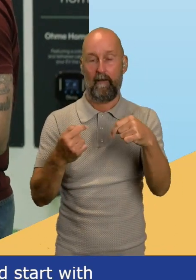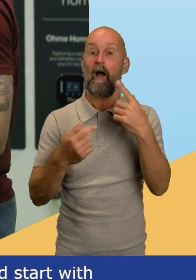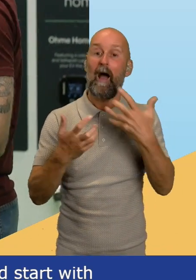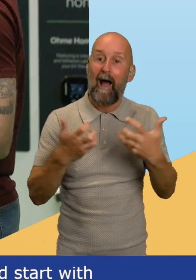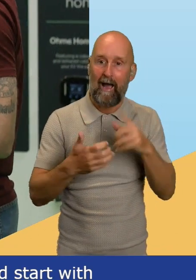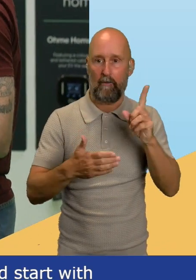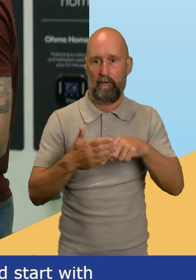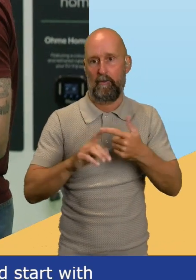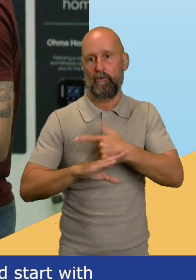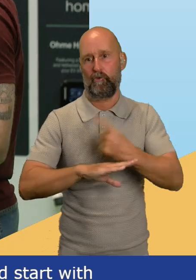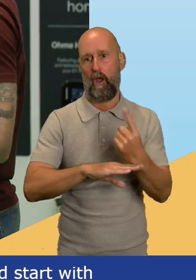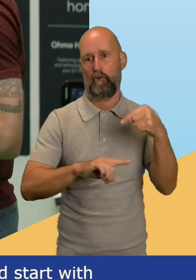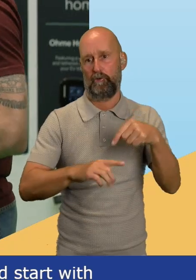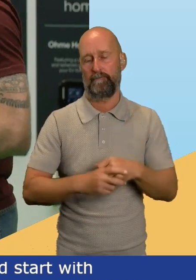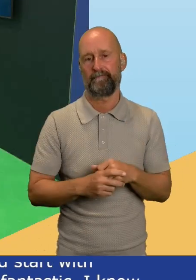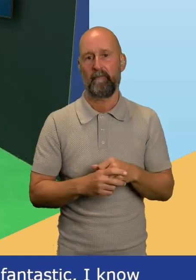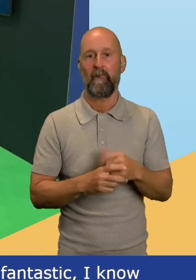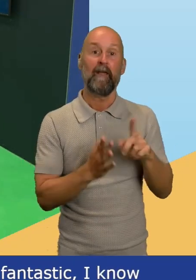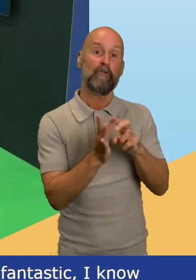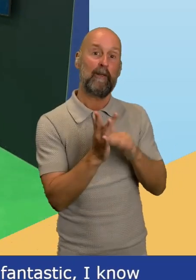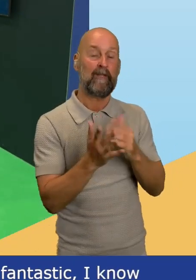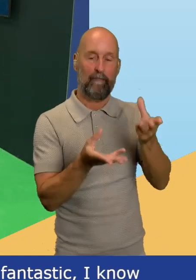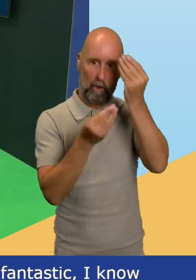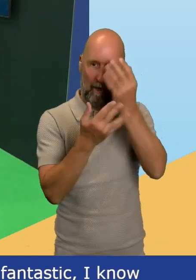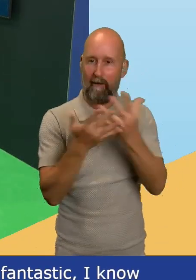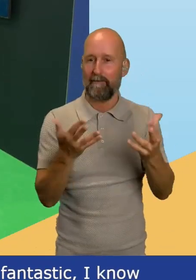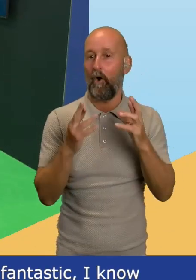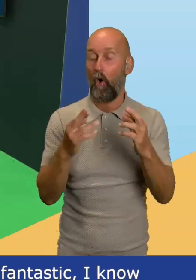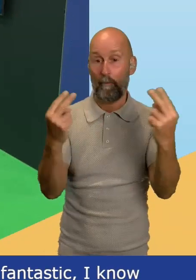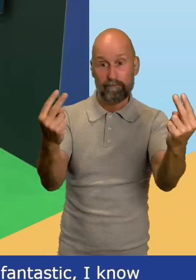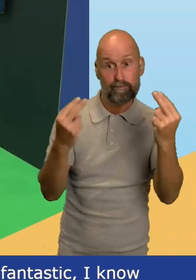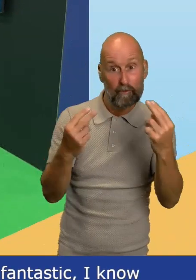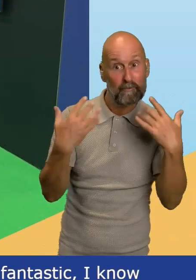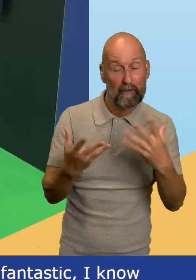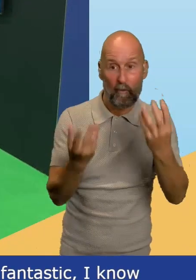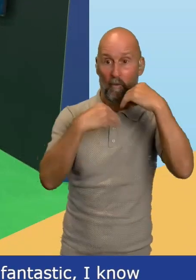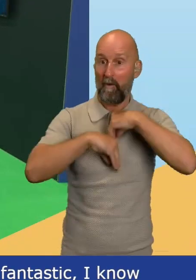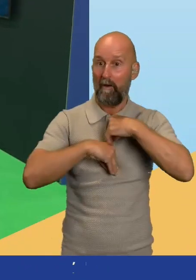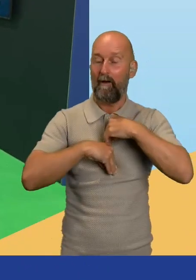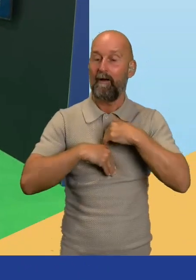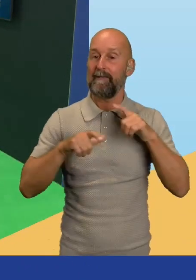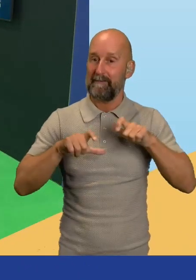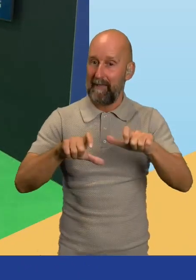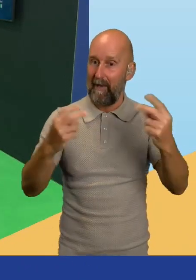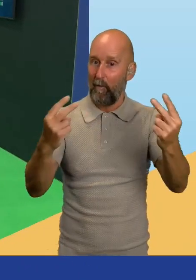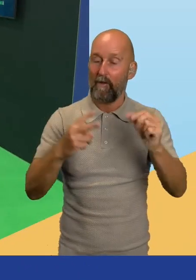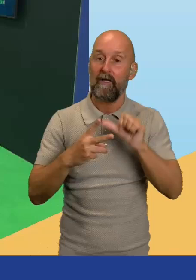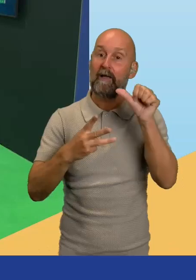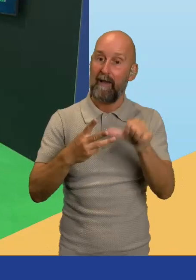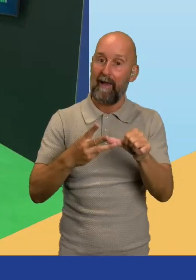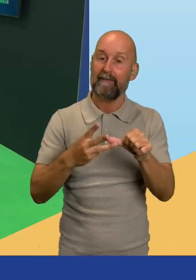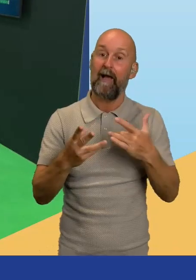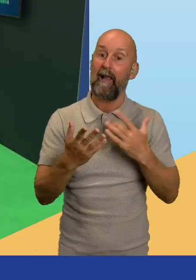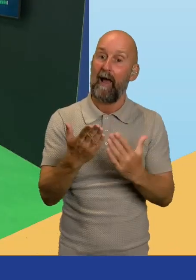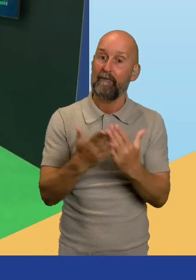James, thank you so much for your time. I've learned a lot. I hope our viewers at home have learned a lot. Stay with us, because next we're going to be live